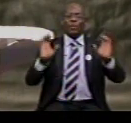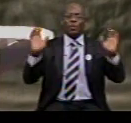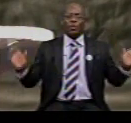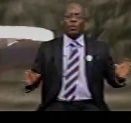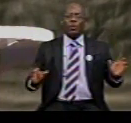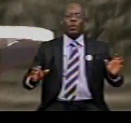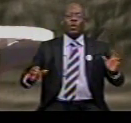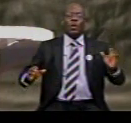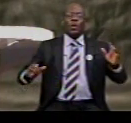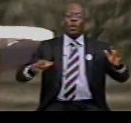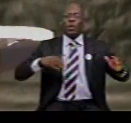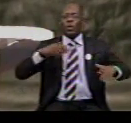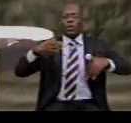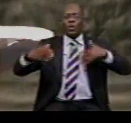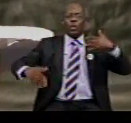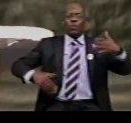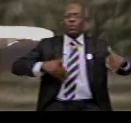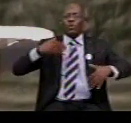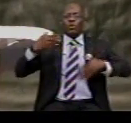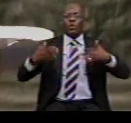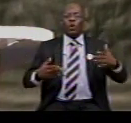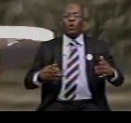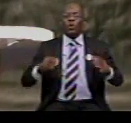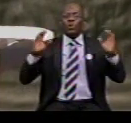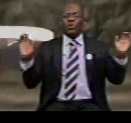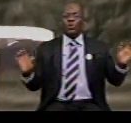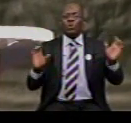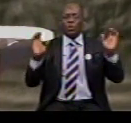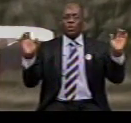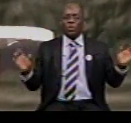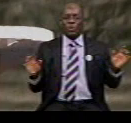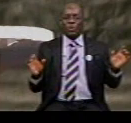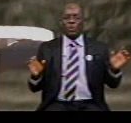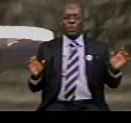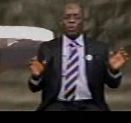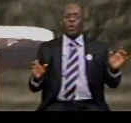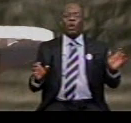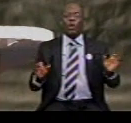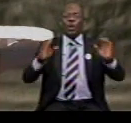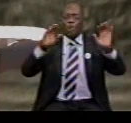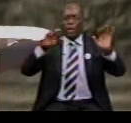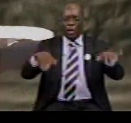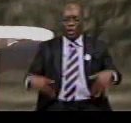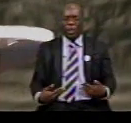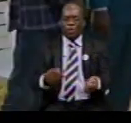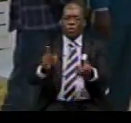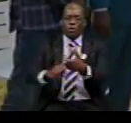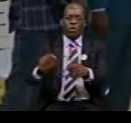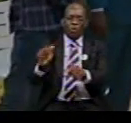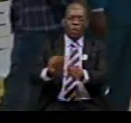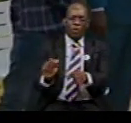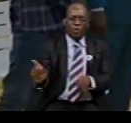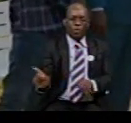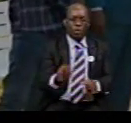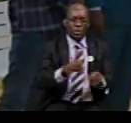Jubilation of the Jubilee. Portion of everyone in Jesus' name.